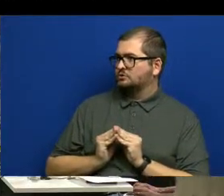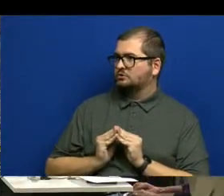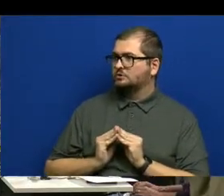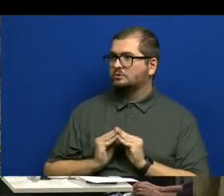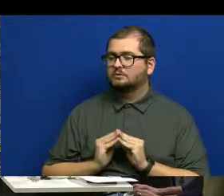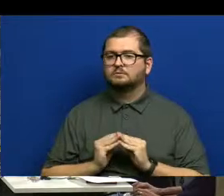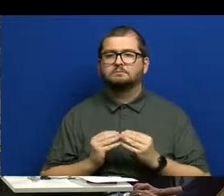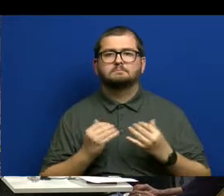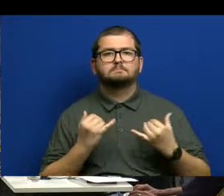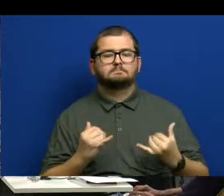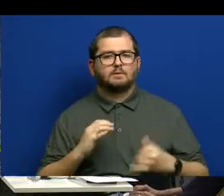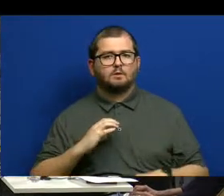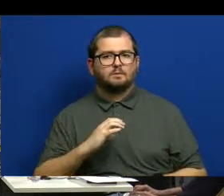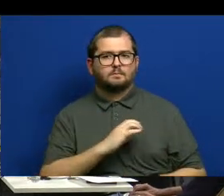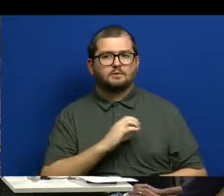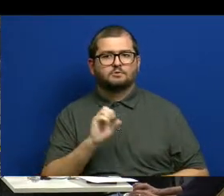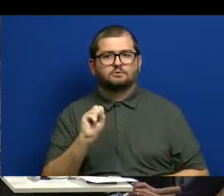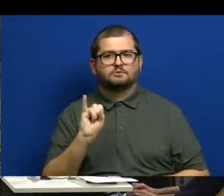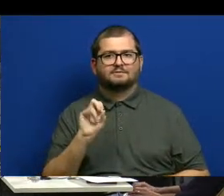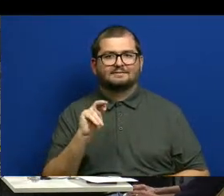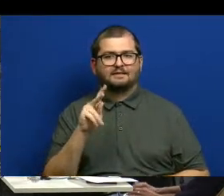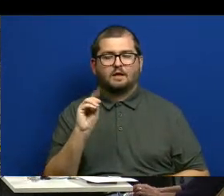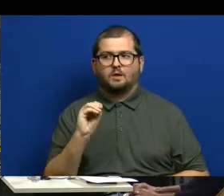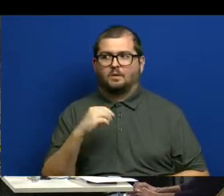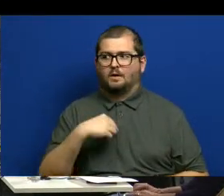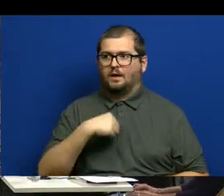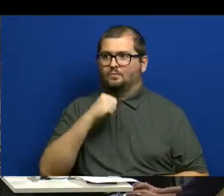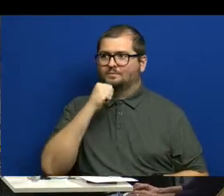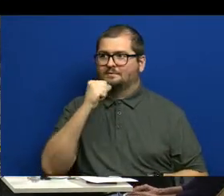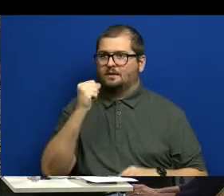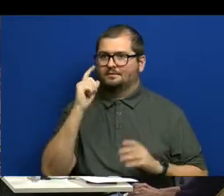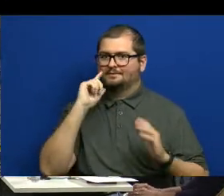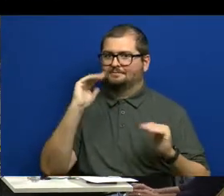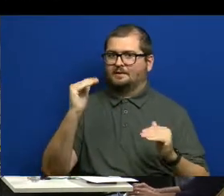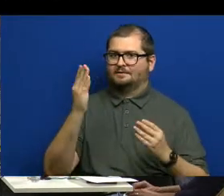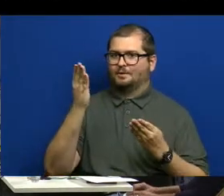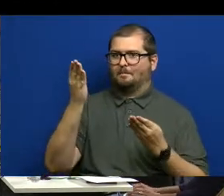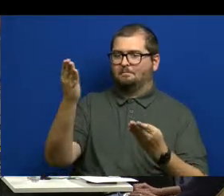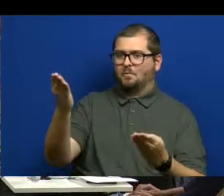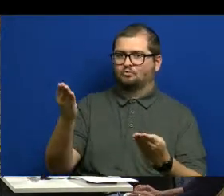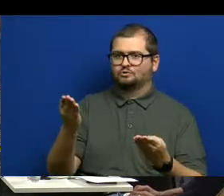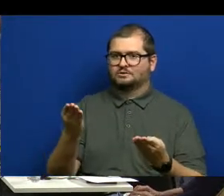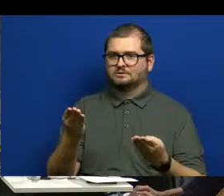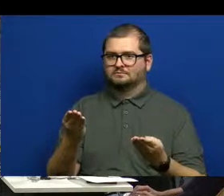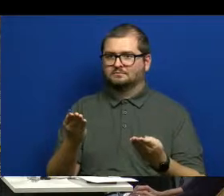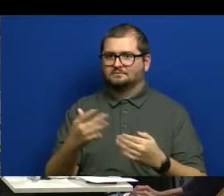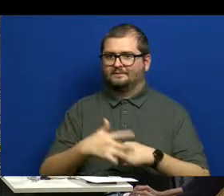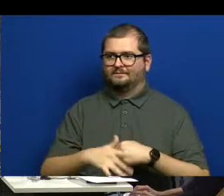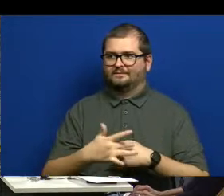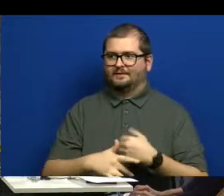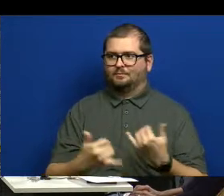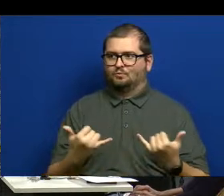This is Commissioner Cienko. I was not expecting a motion on the floor at this point.